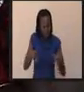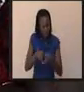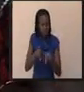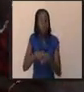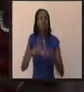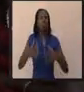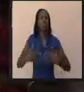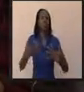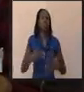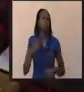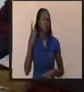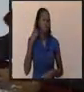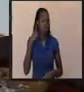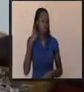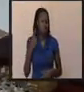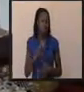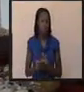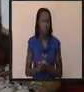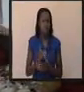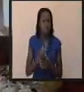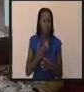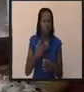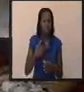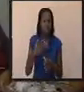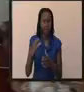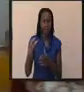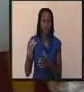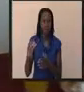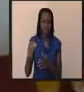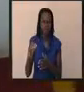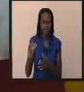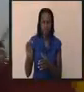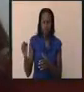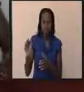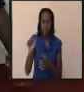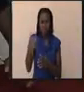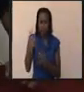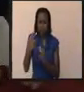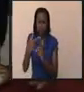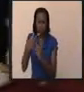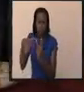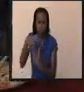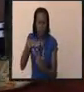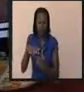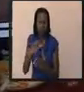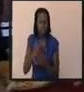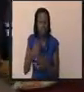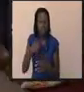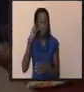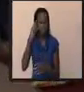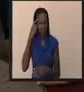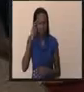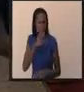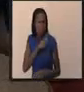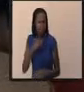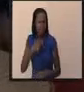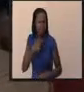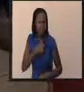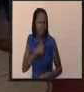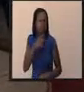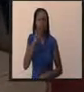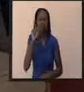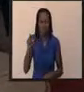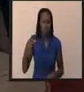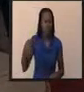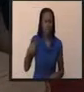happy. Joyce probably suspects that I have adopted her. You know, sometimes I even wonder why I'm a girl and he's a boy. Because I'm